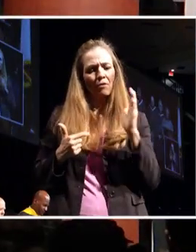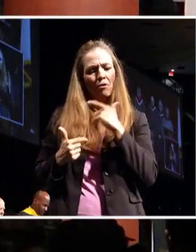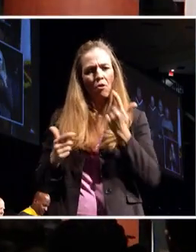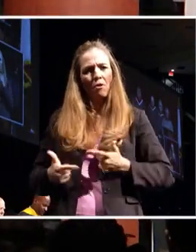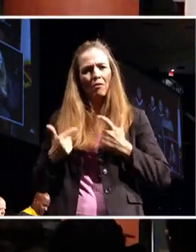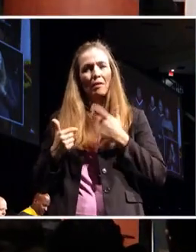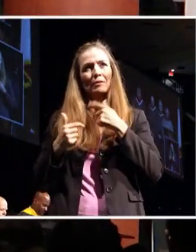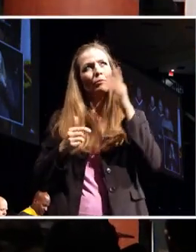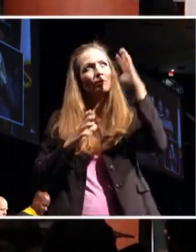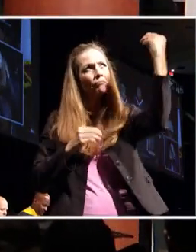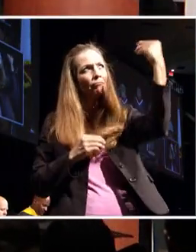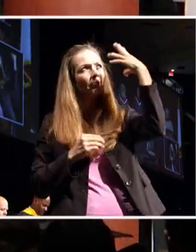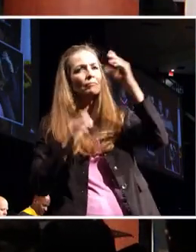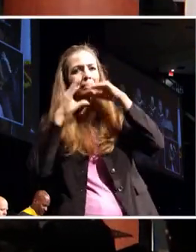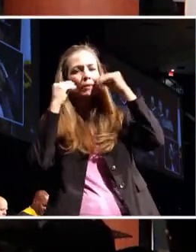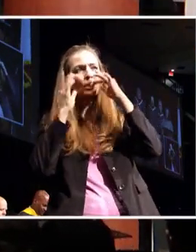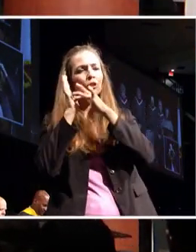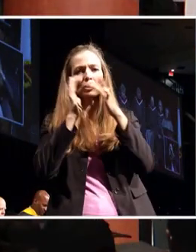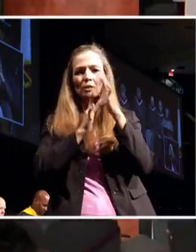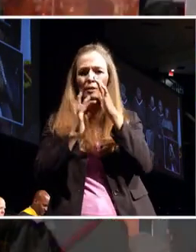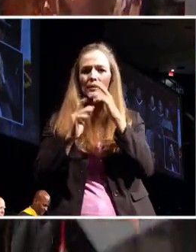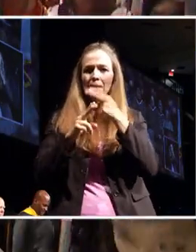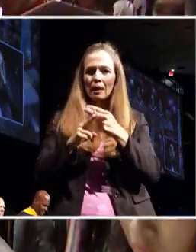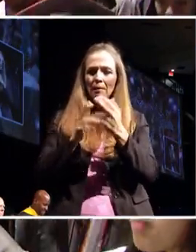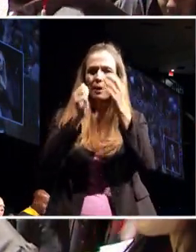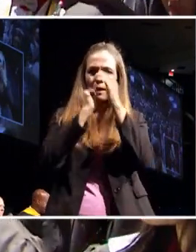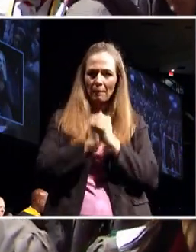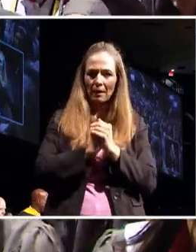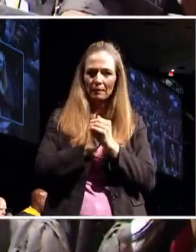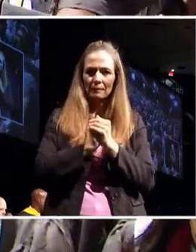make you smile. In Jesus' name I pray, amen.